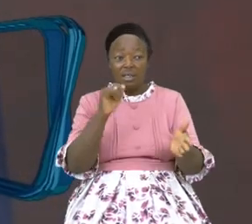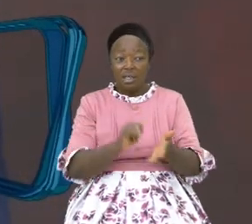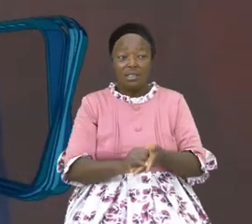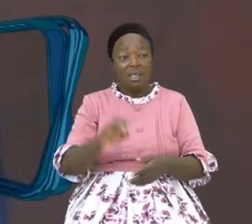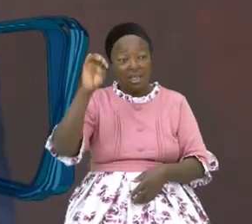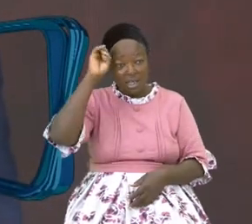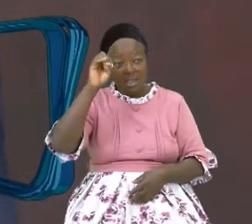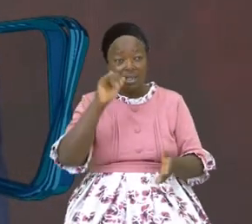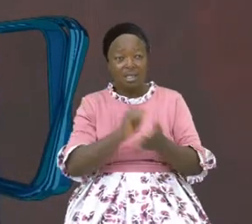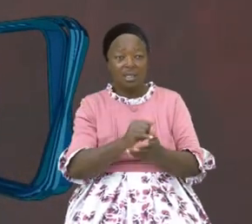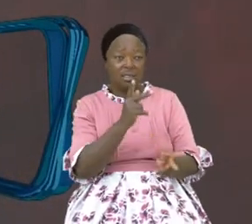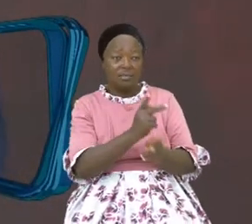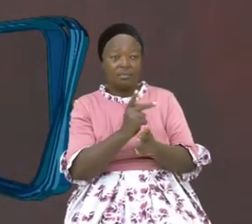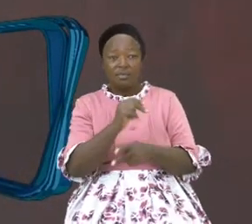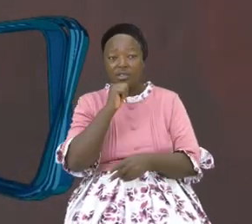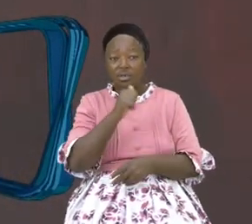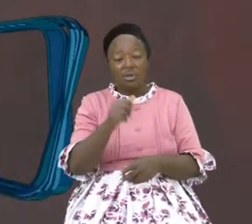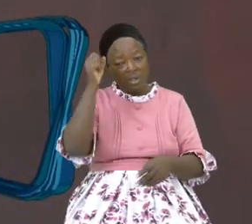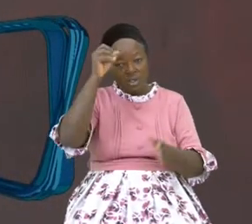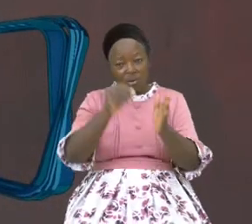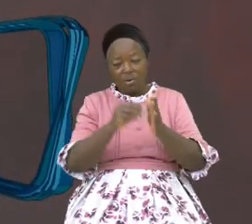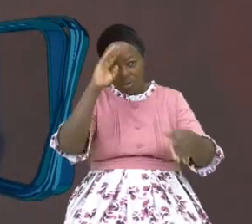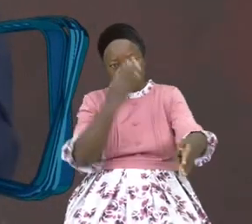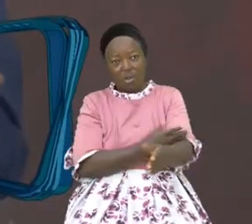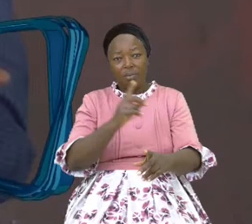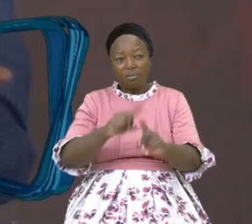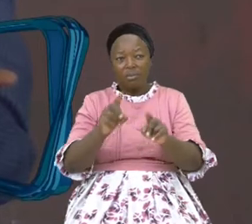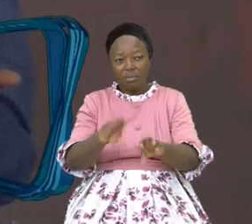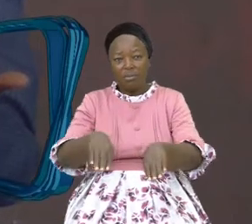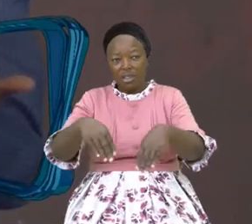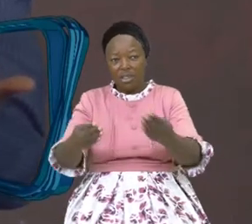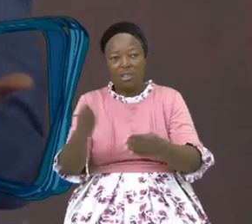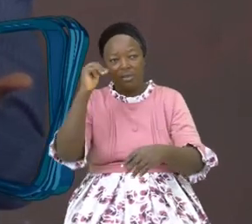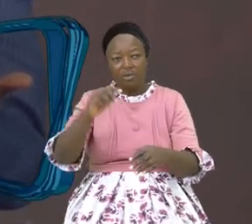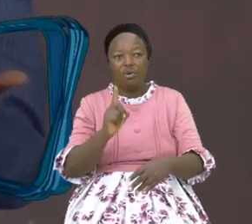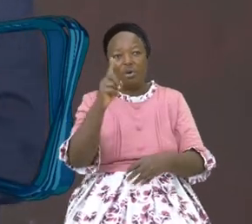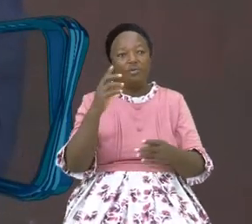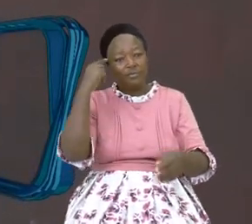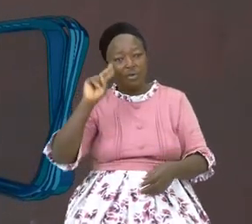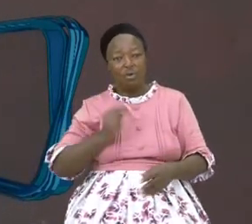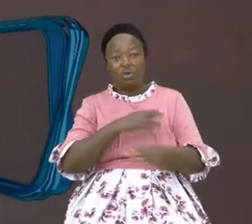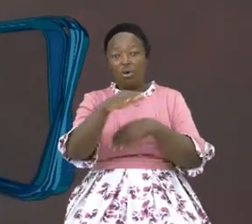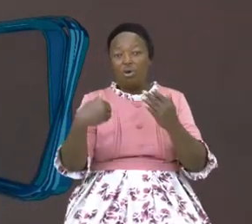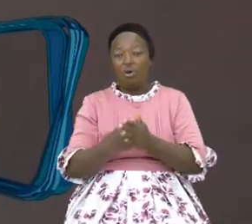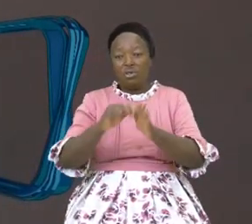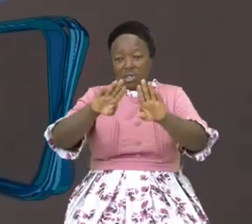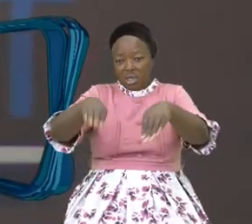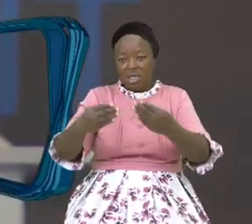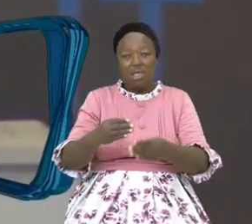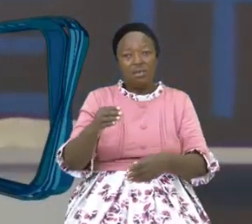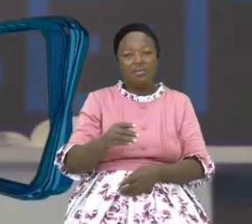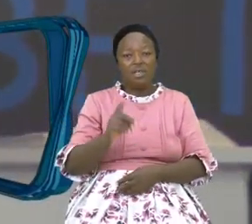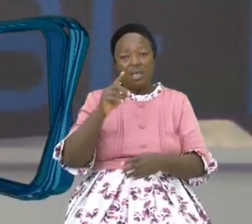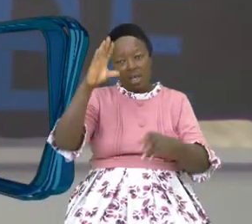that spared not his own son, but delivered him up for us all. Delivered him up